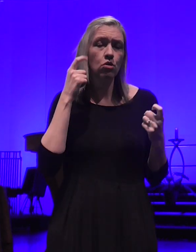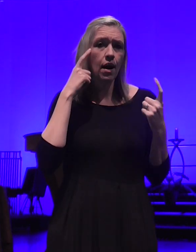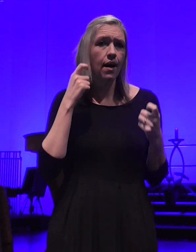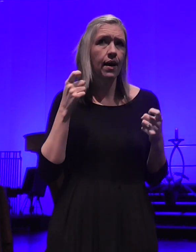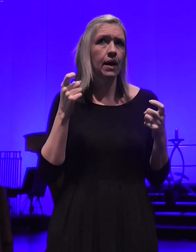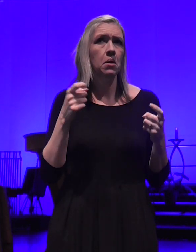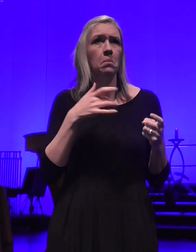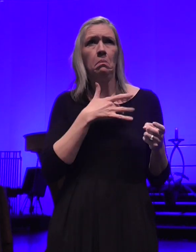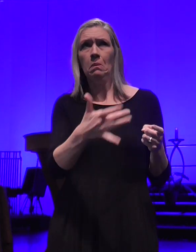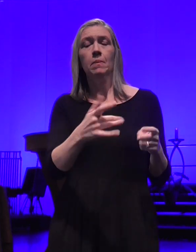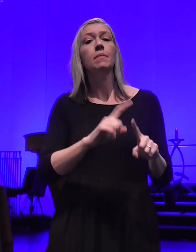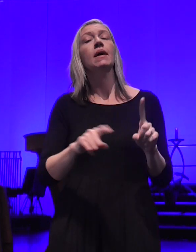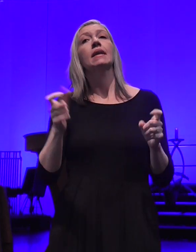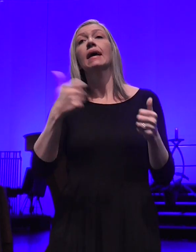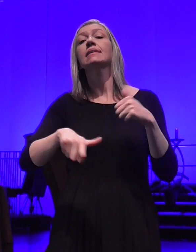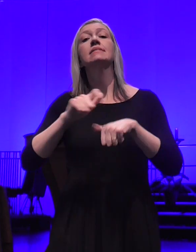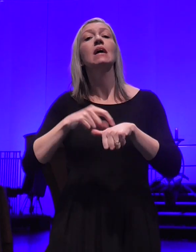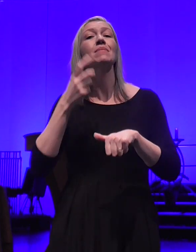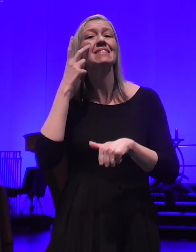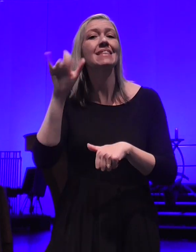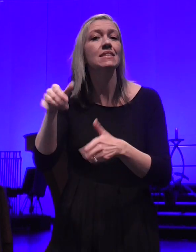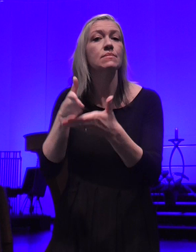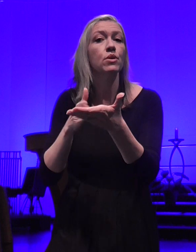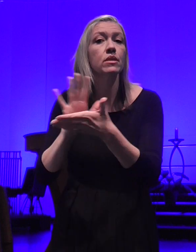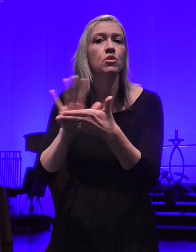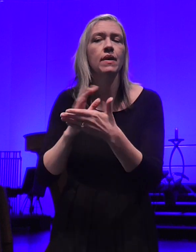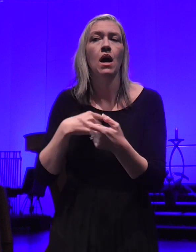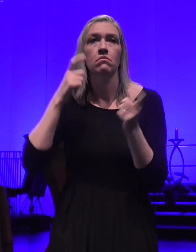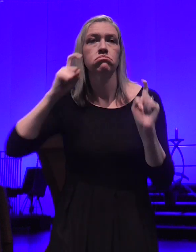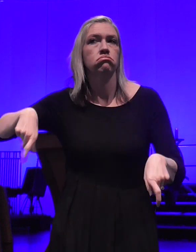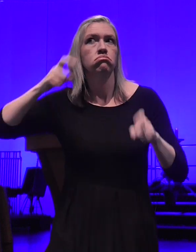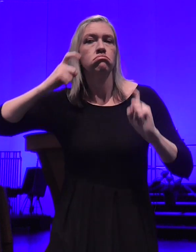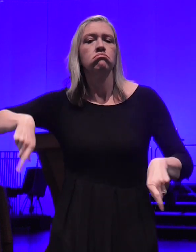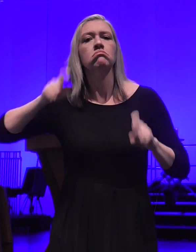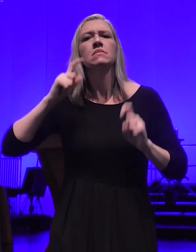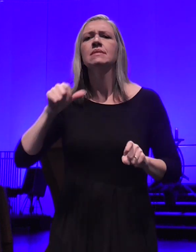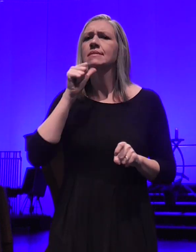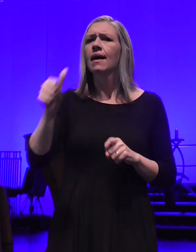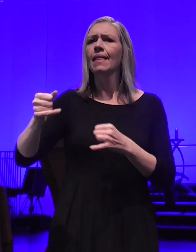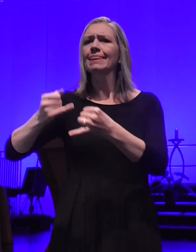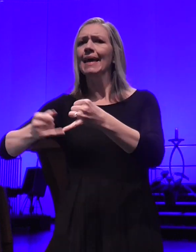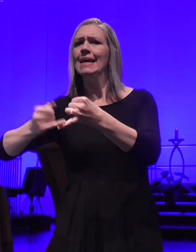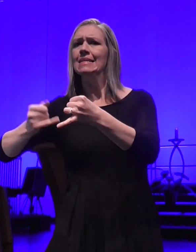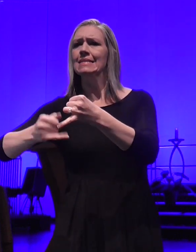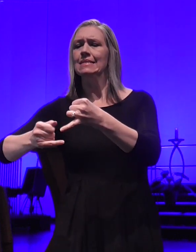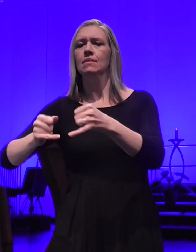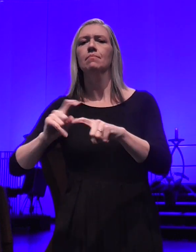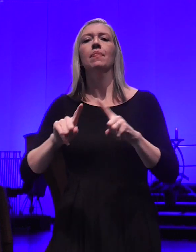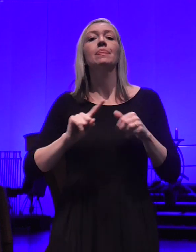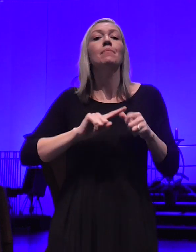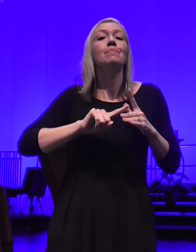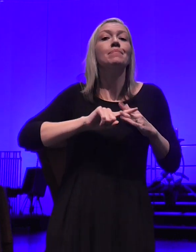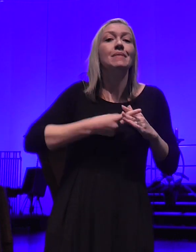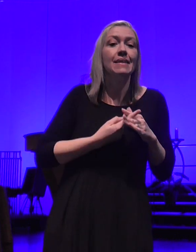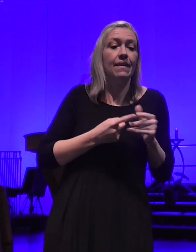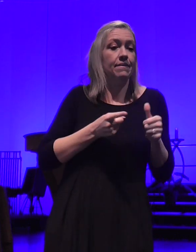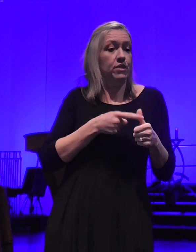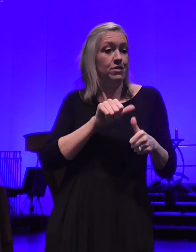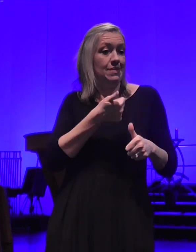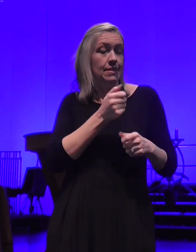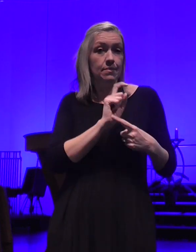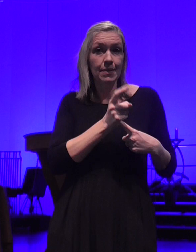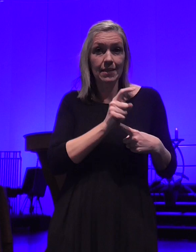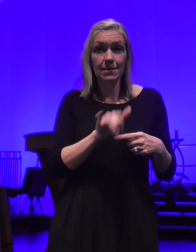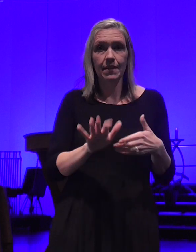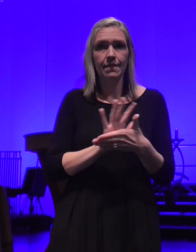weep every time I see the scene. And it's not at the end of the movie when he wants to live again. It's in the first 10 minutes of the film, which is so interesting